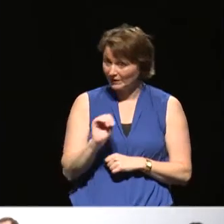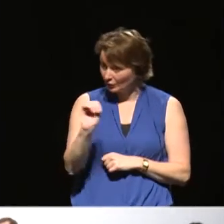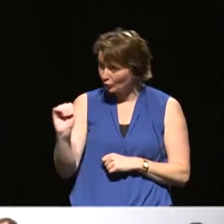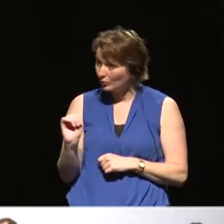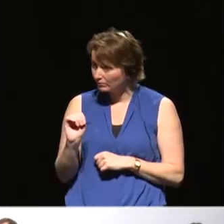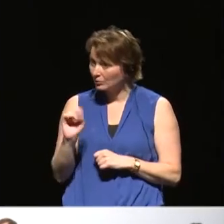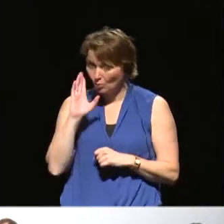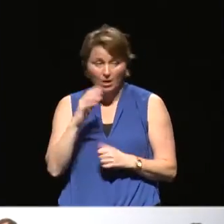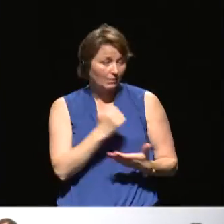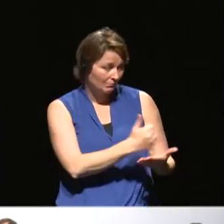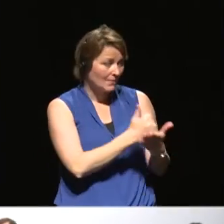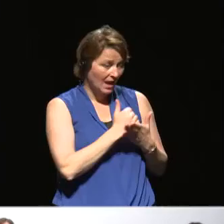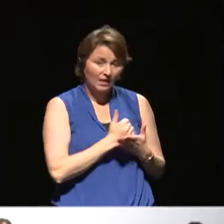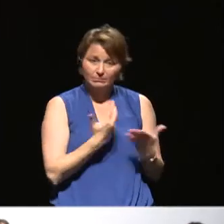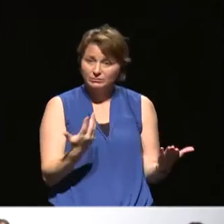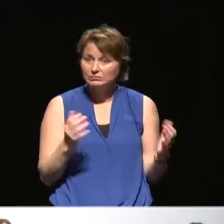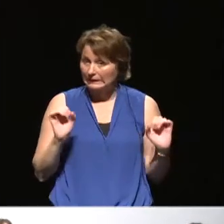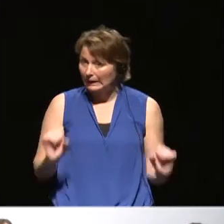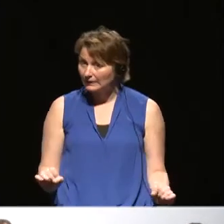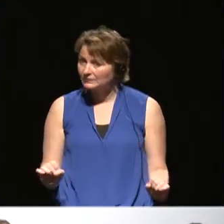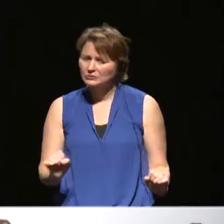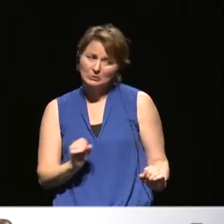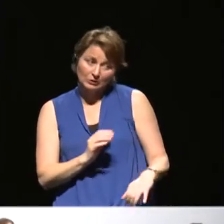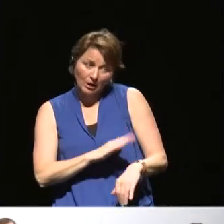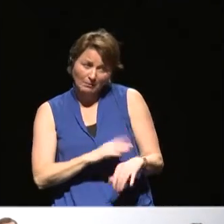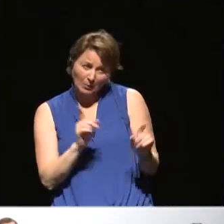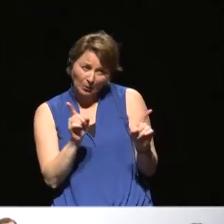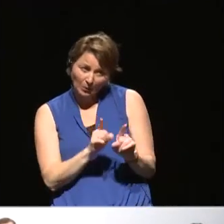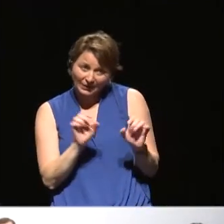useful in this regard? If you can just briefly comment on that.